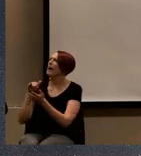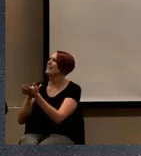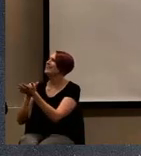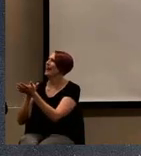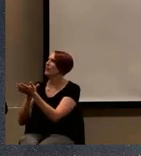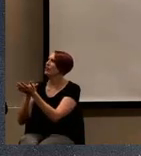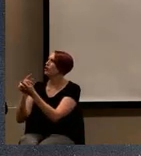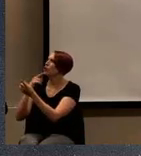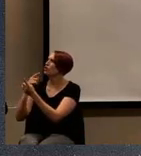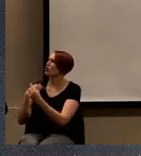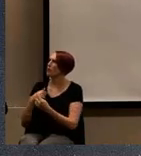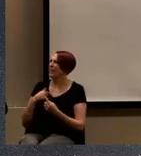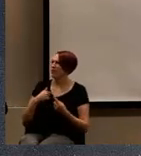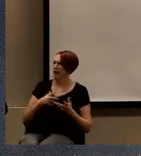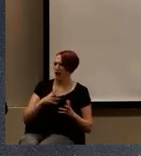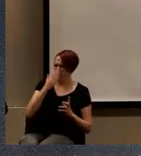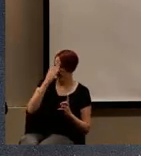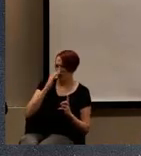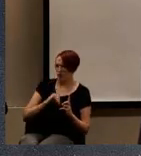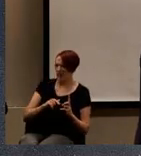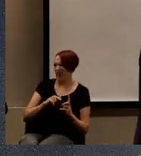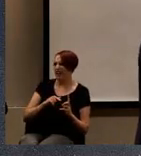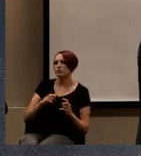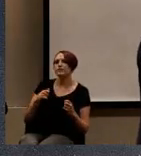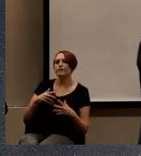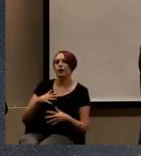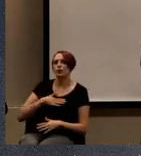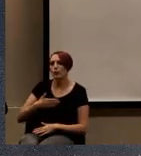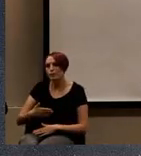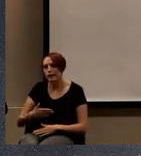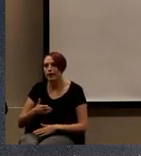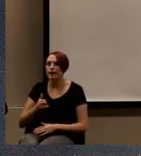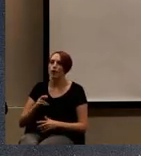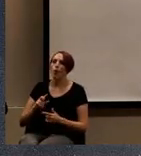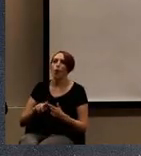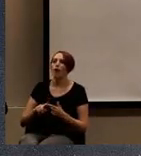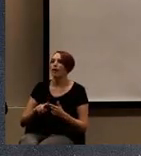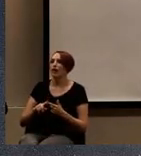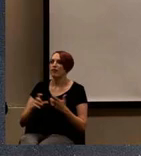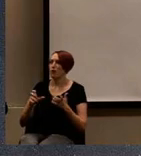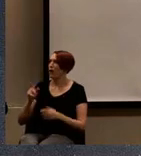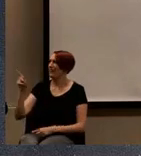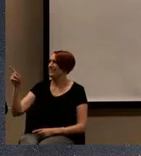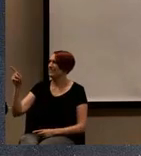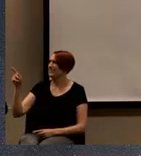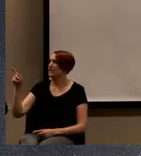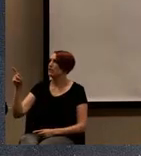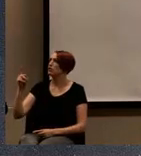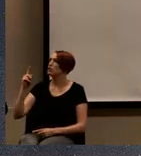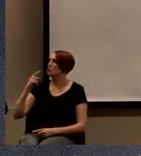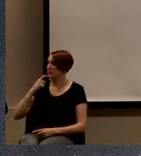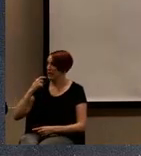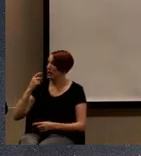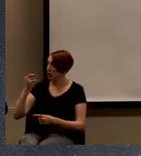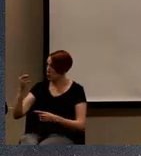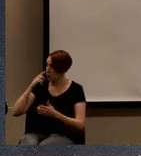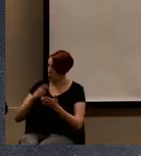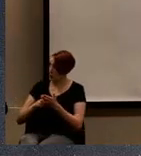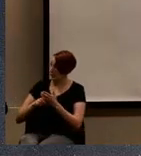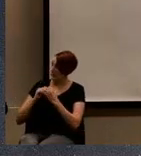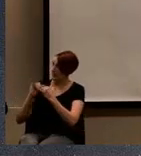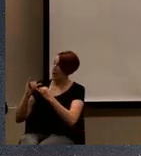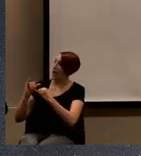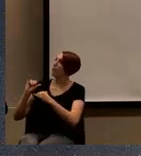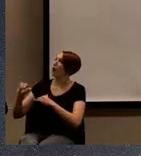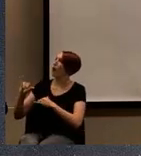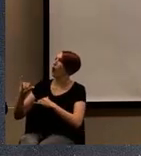recognized themselves, but they didn't really want to admit it, or you know they just wanted someone else to validate it, so that way,